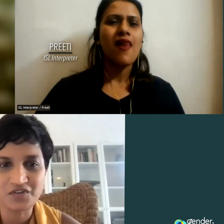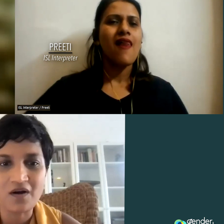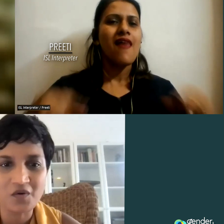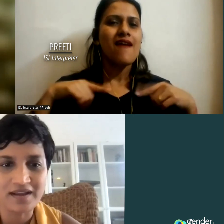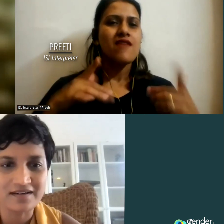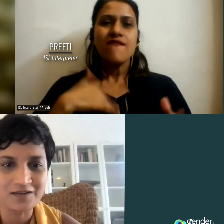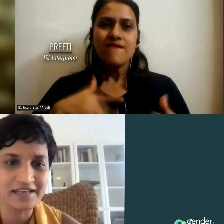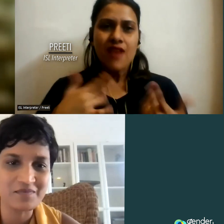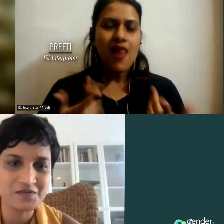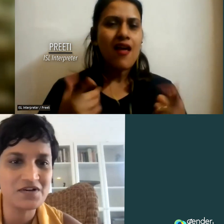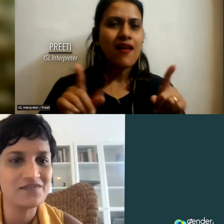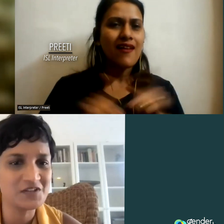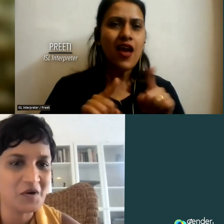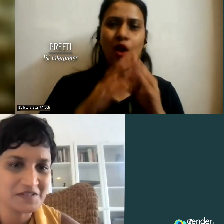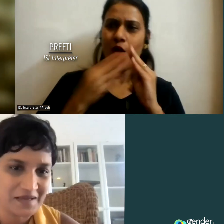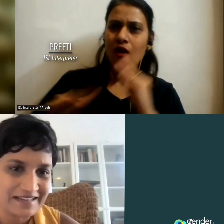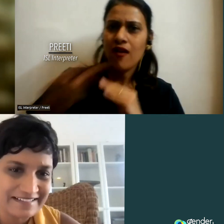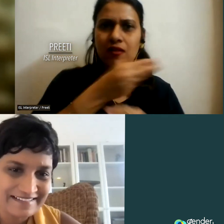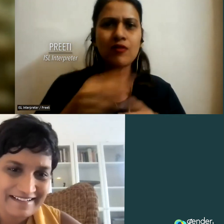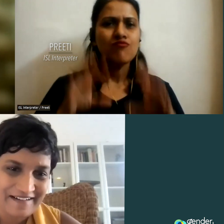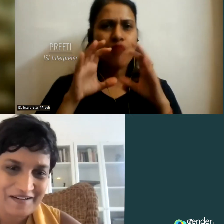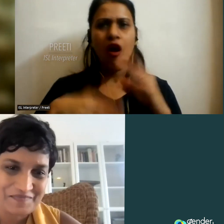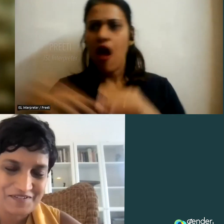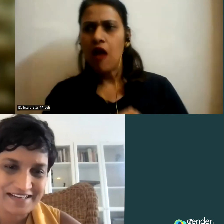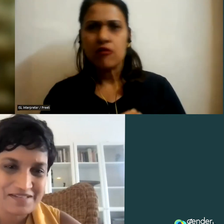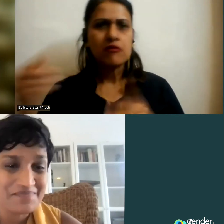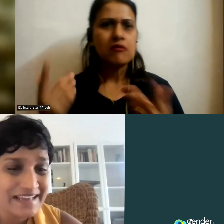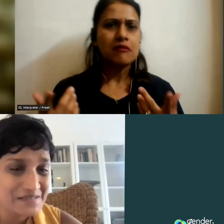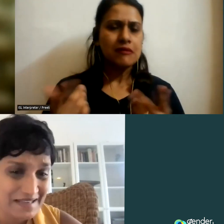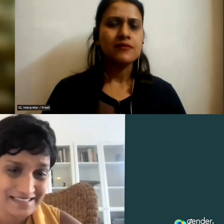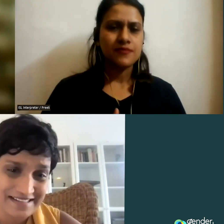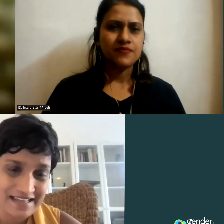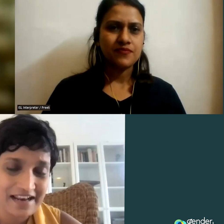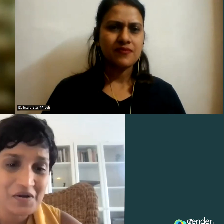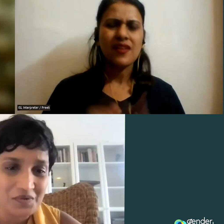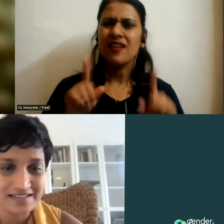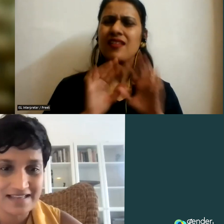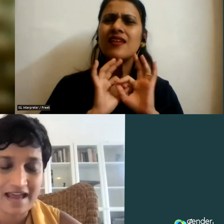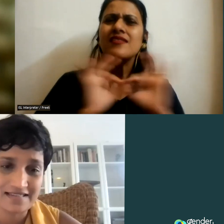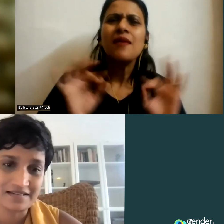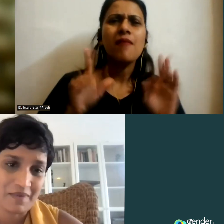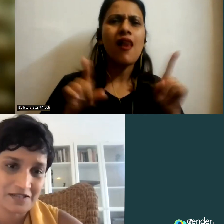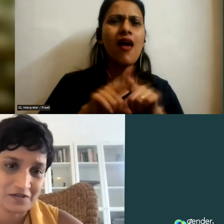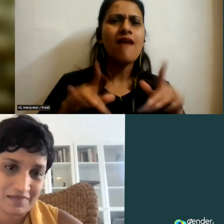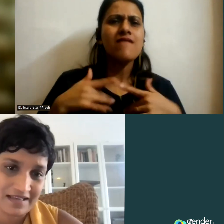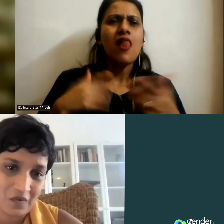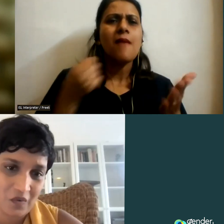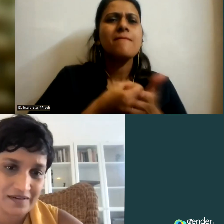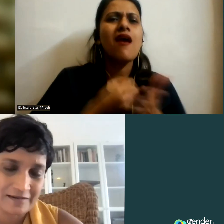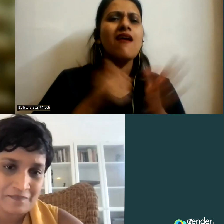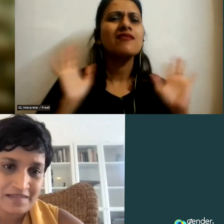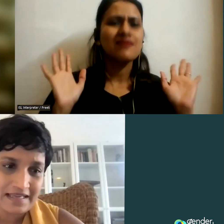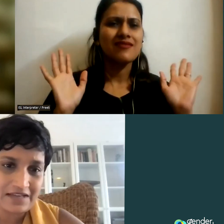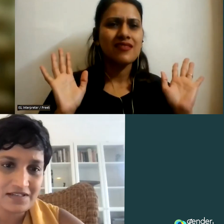feeding a dog when all the neighbors were driving the dogs away. Right. I mean, something as basic as that. And I know that it has an impact on me,